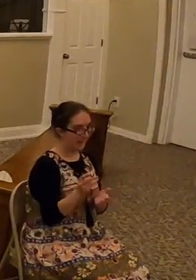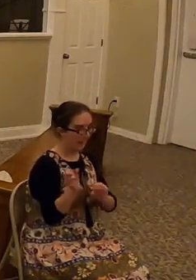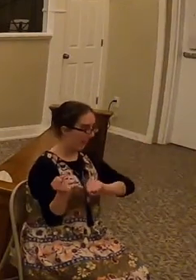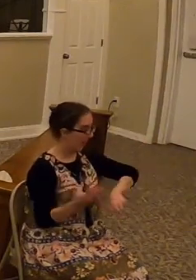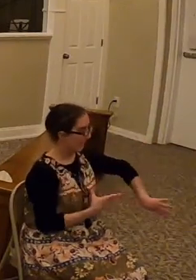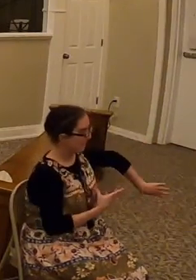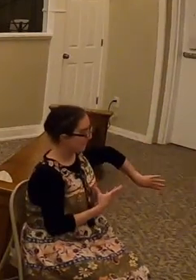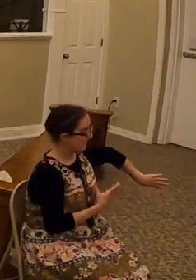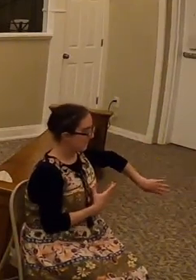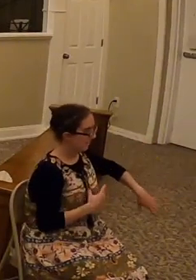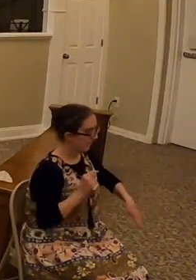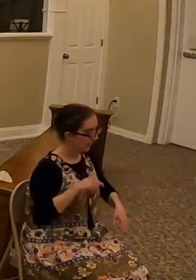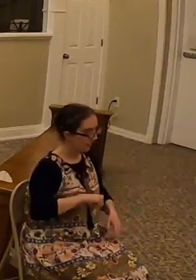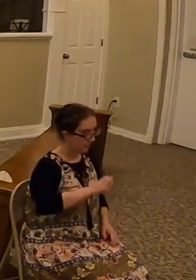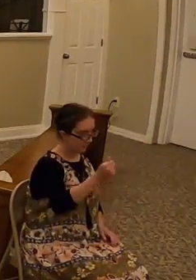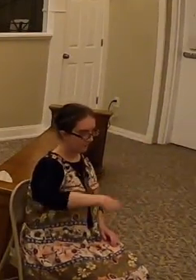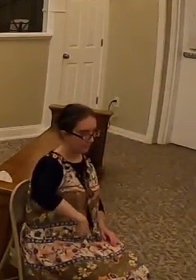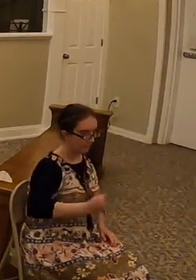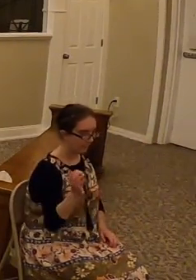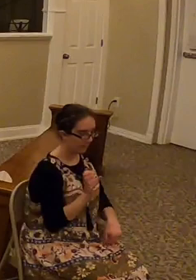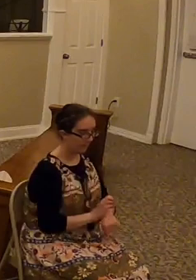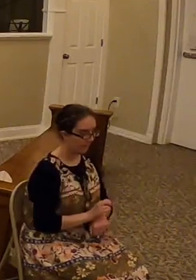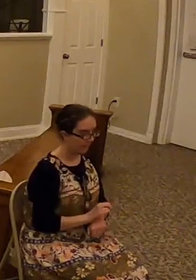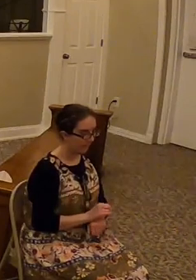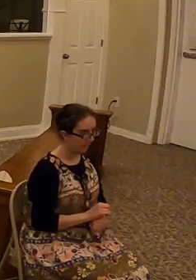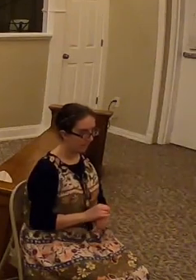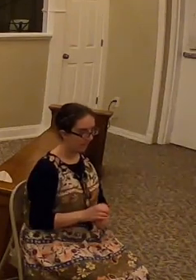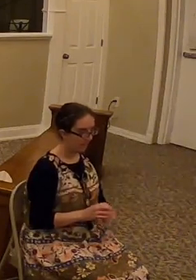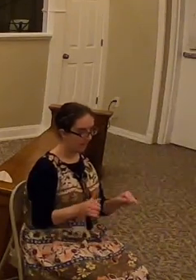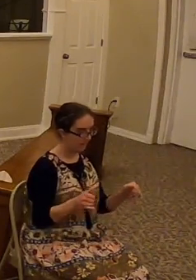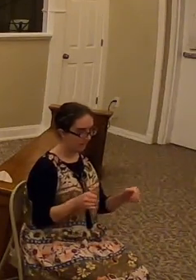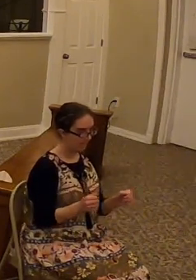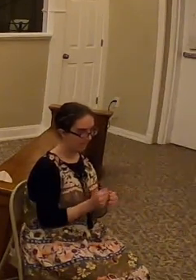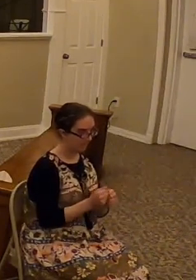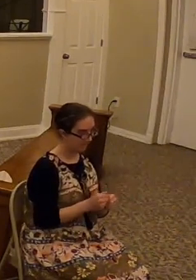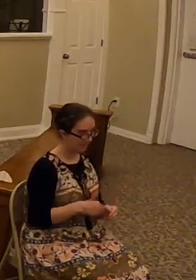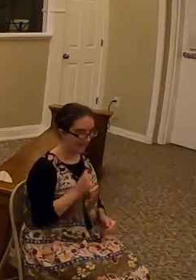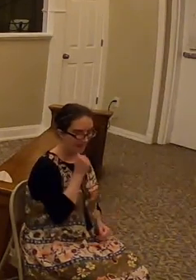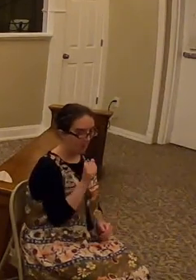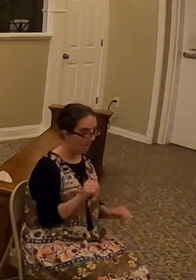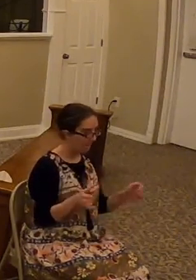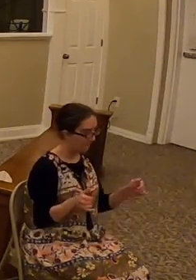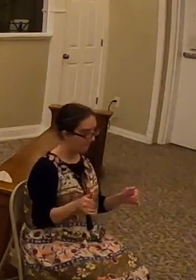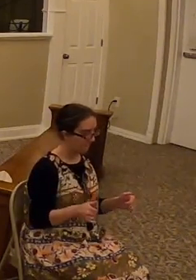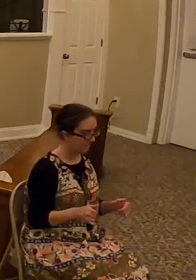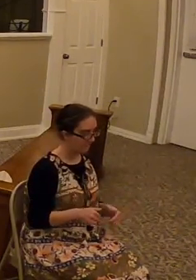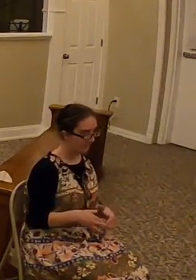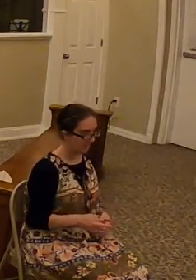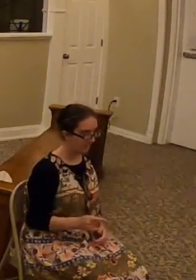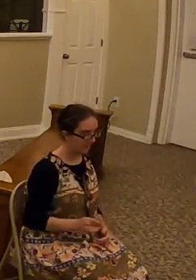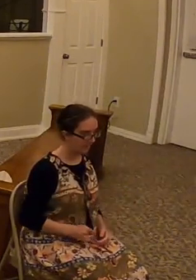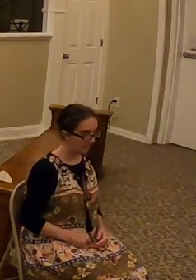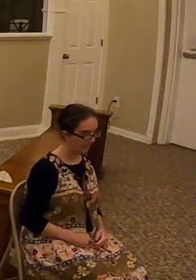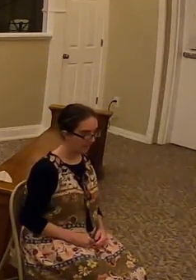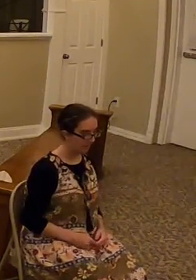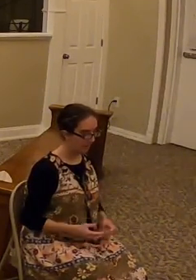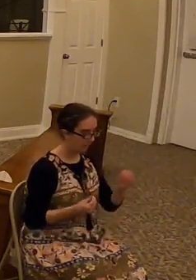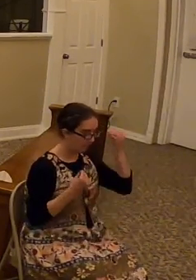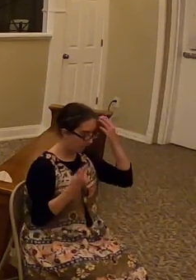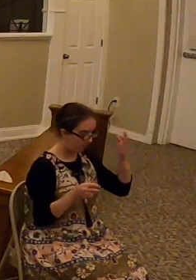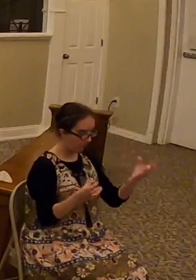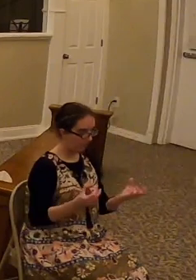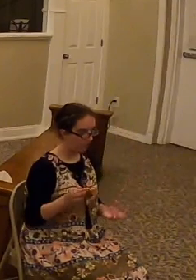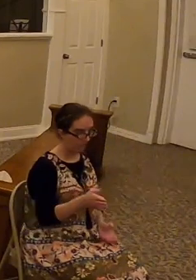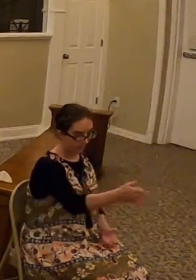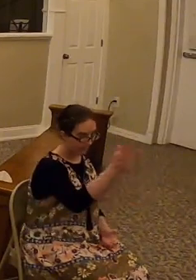leaves. Hallelujah. Go to another church where I can mess up something else. He's not really messing up. He's really not. He's just following the